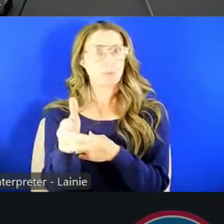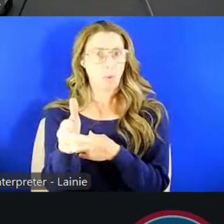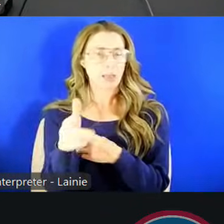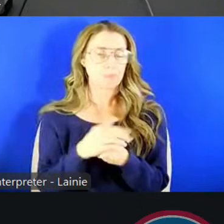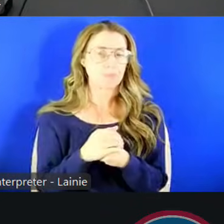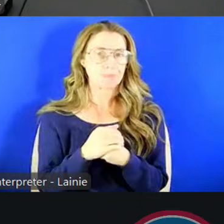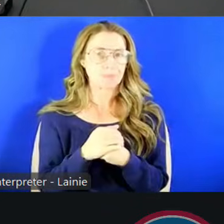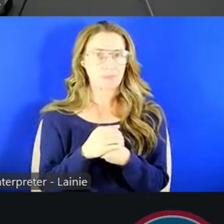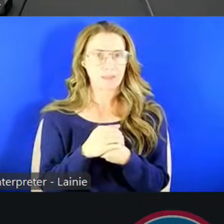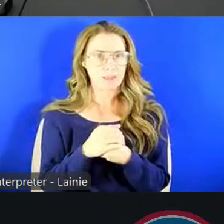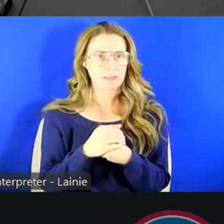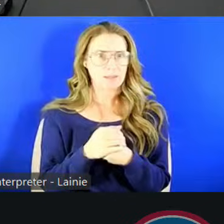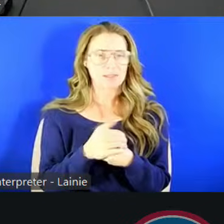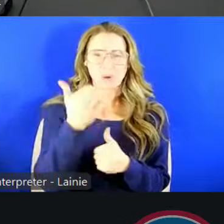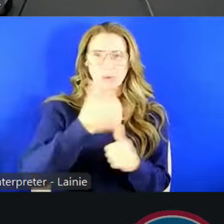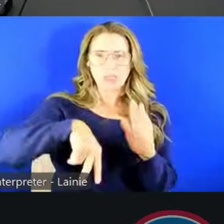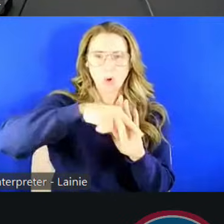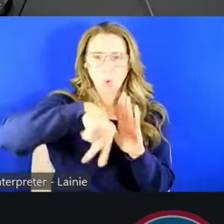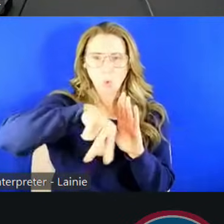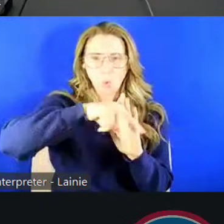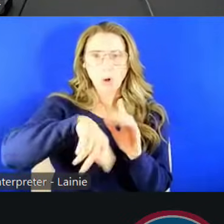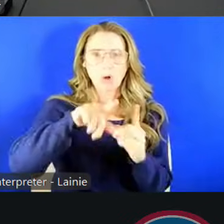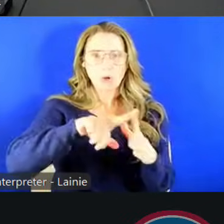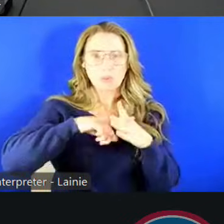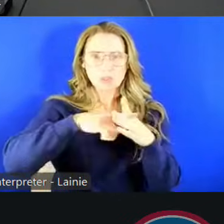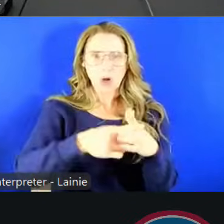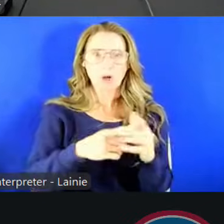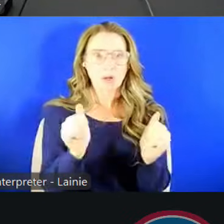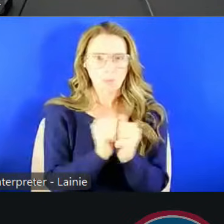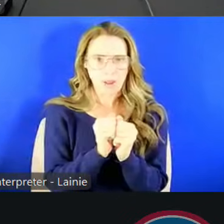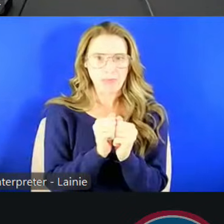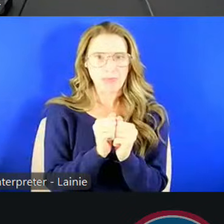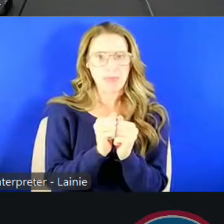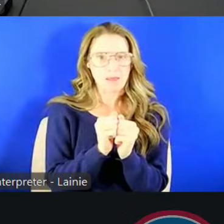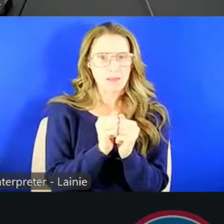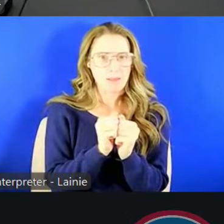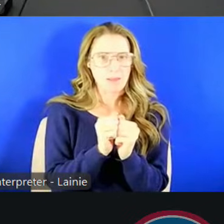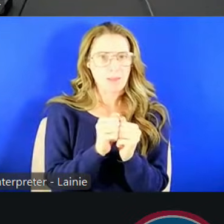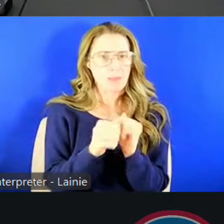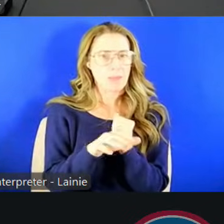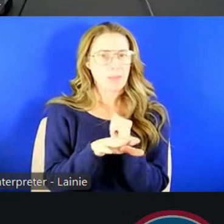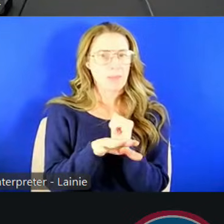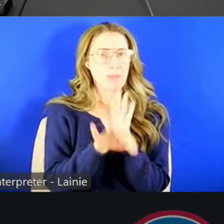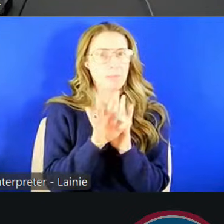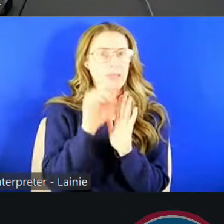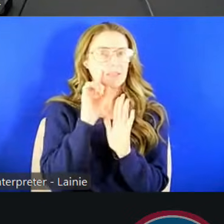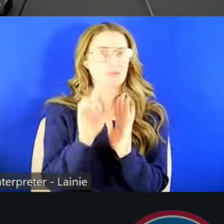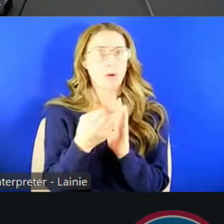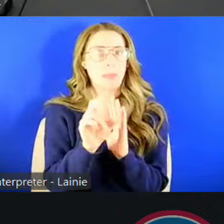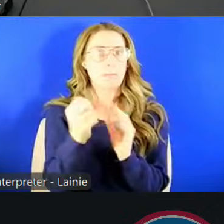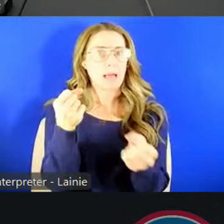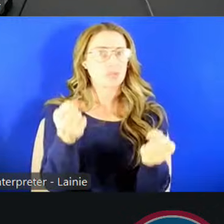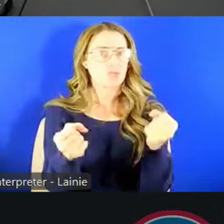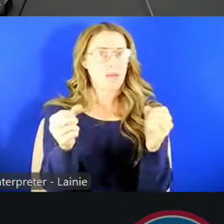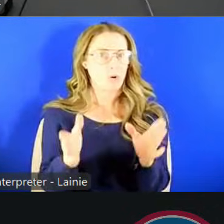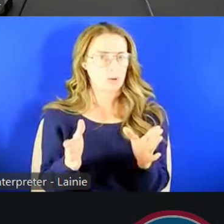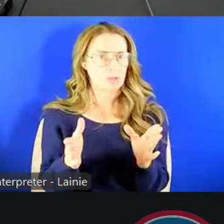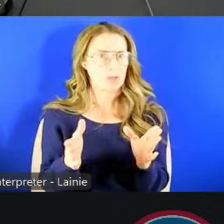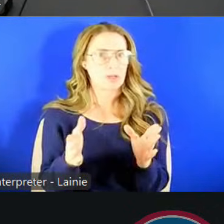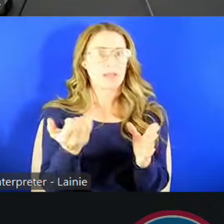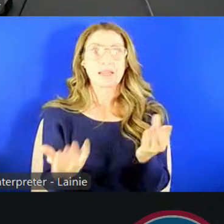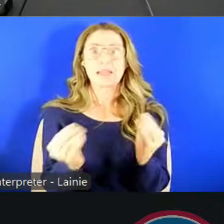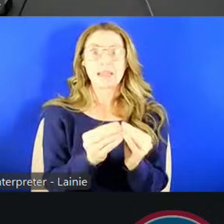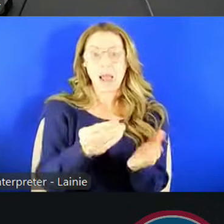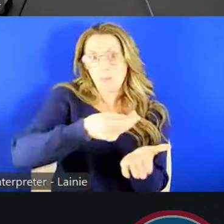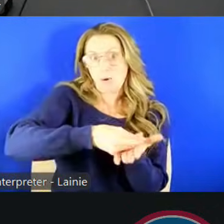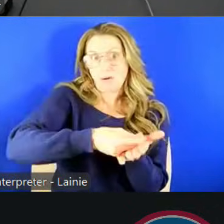during each quarter this year, along with the picks for the bus operators. And Now that there is more funding and the transit